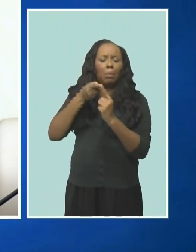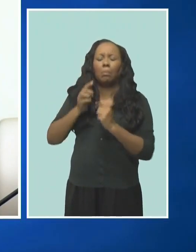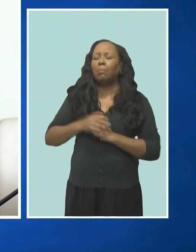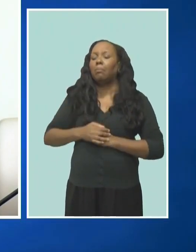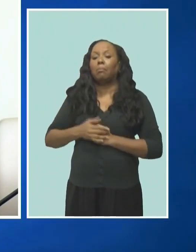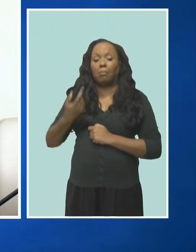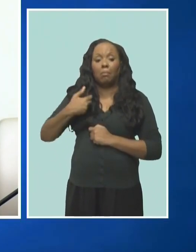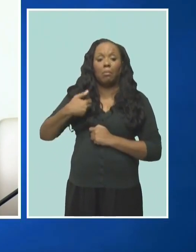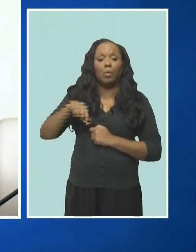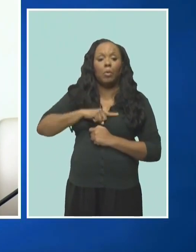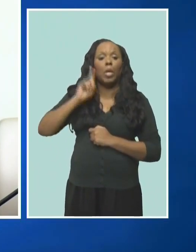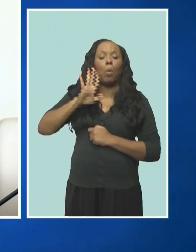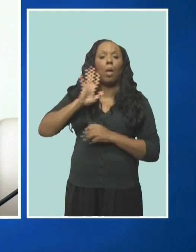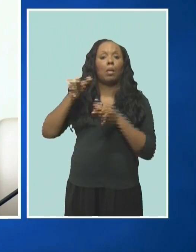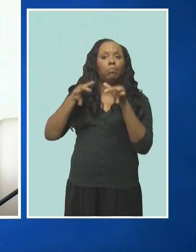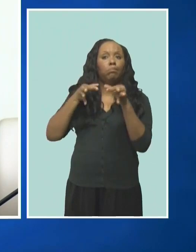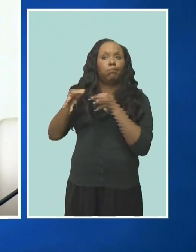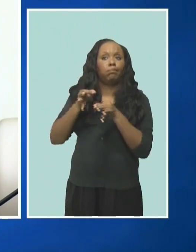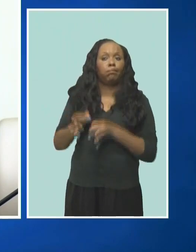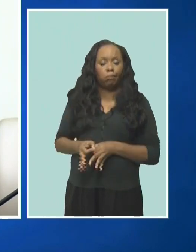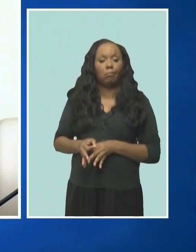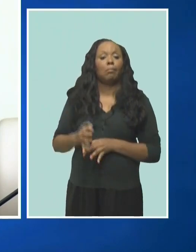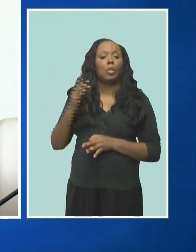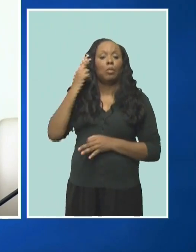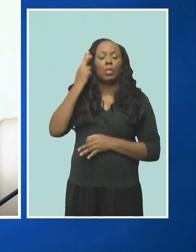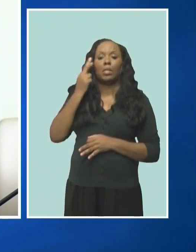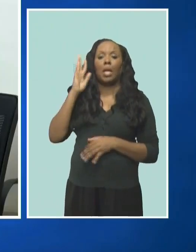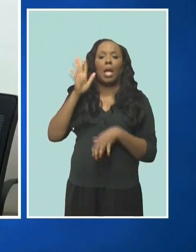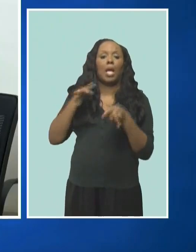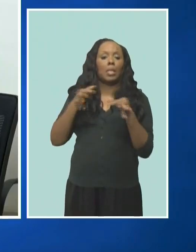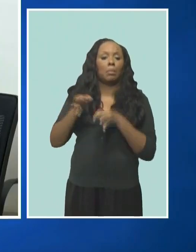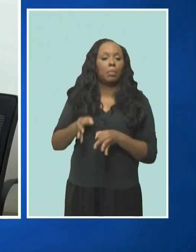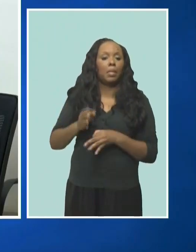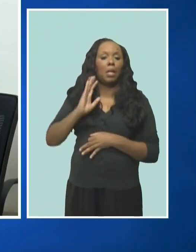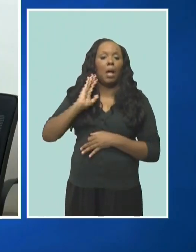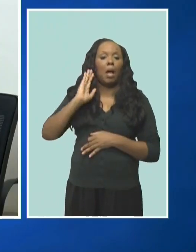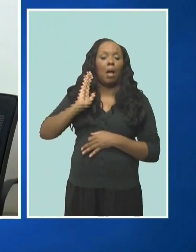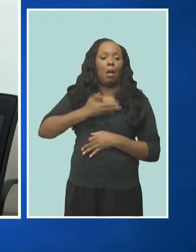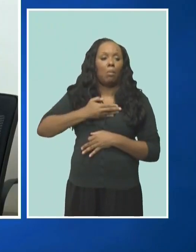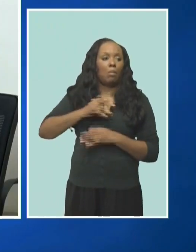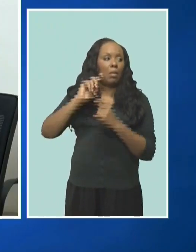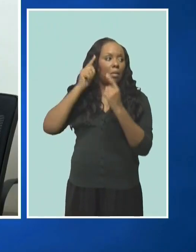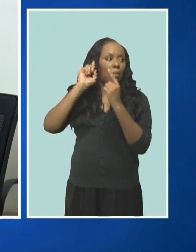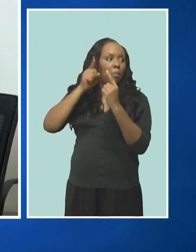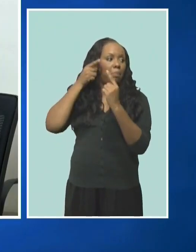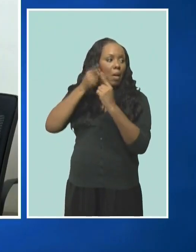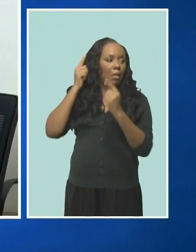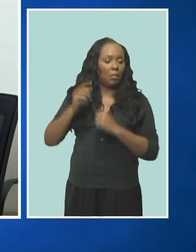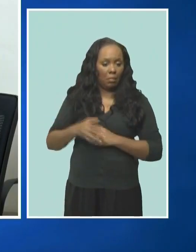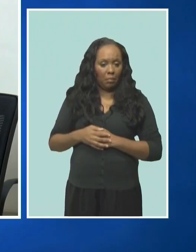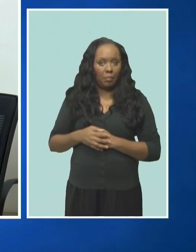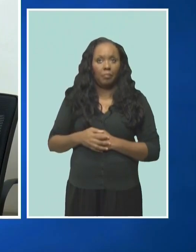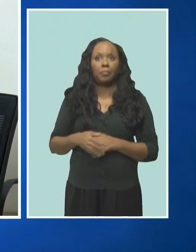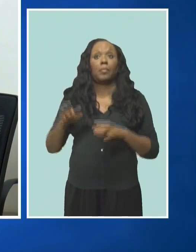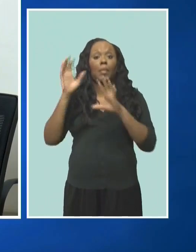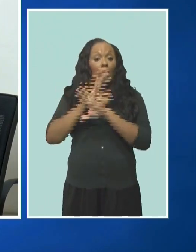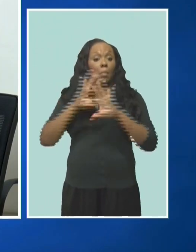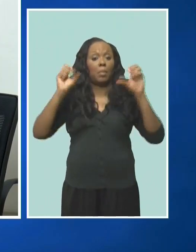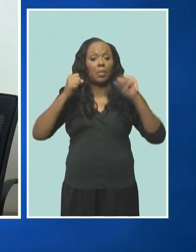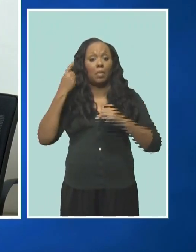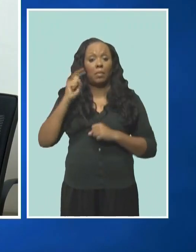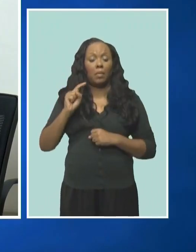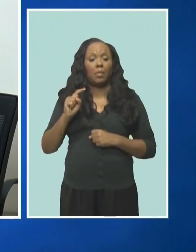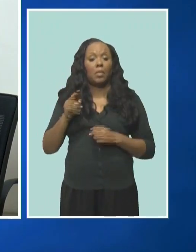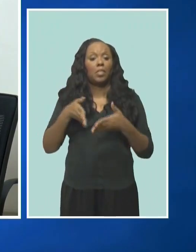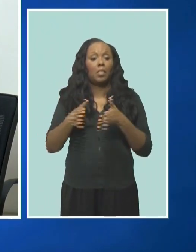why we are doing it and what we're hoping to achieve. President of the General Insurance Association of Barbados, Randy